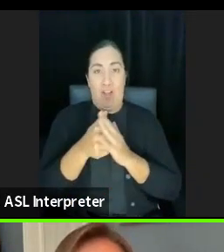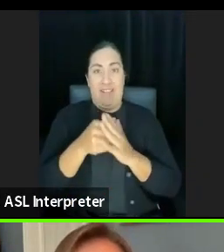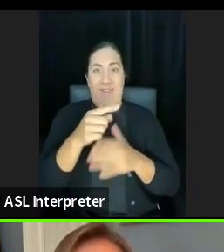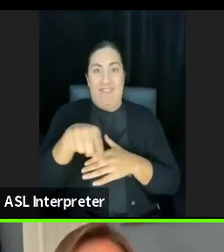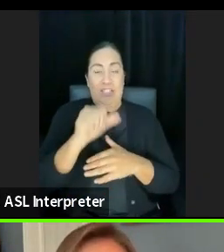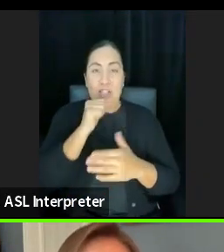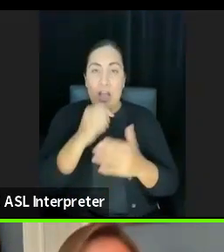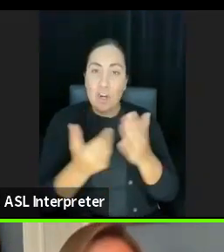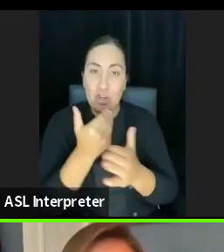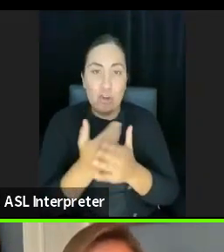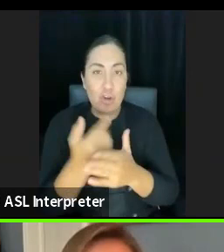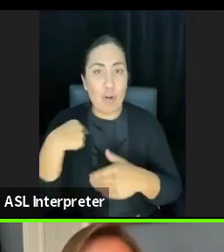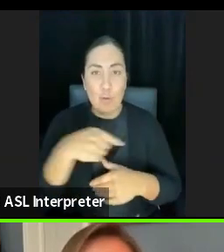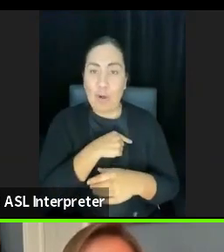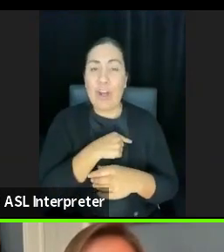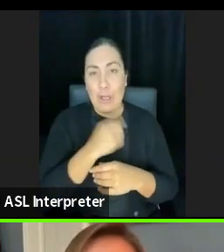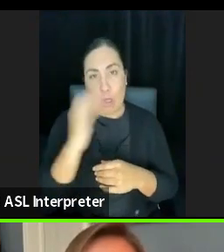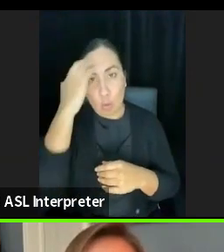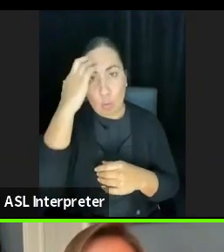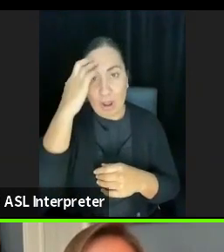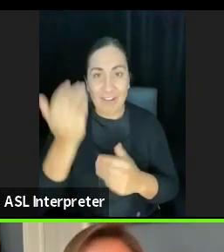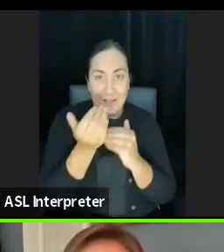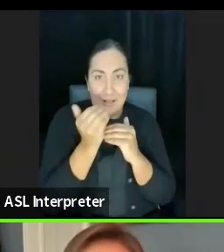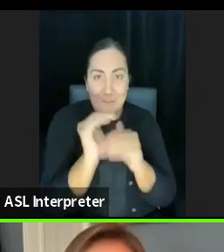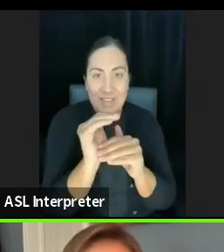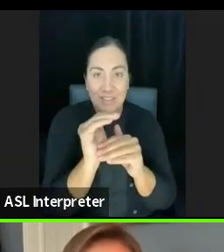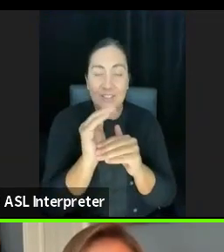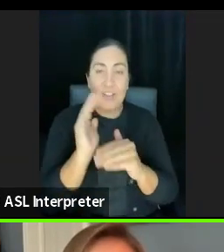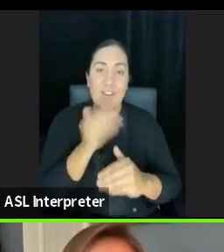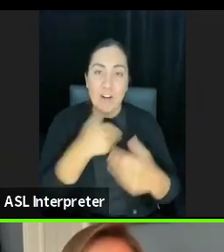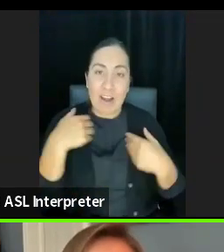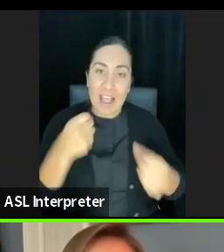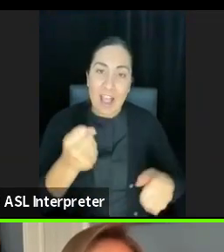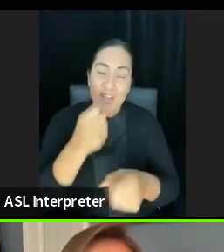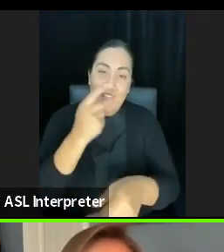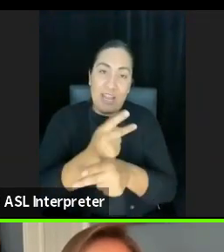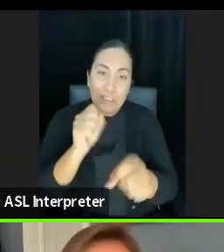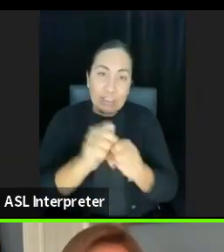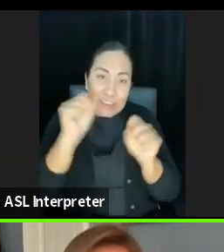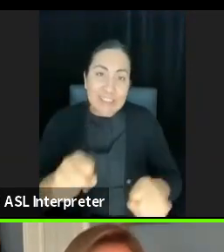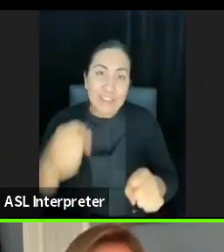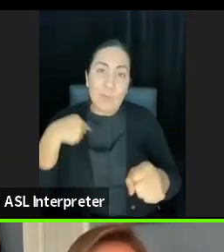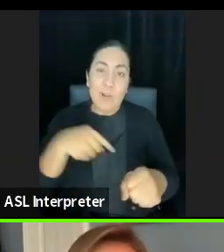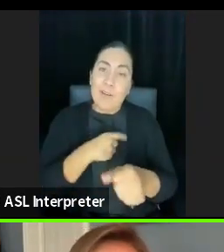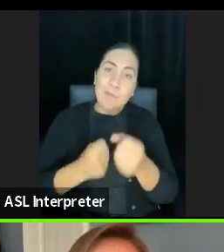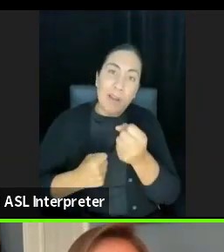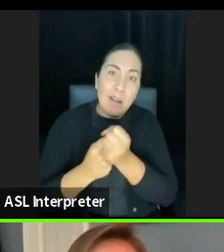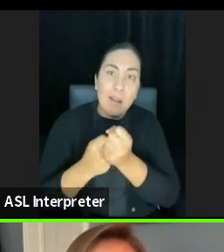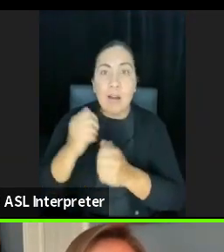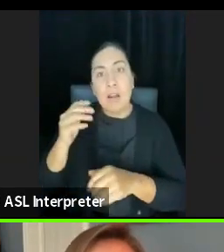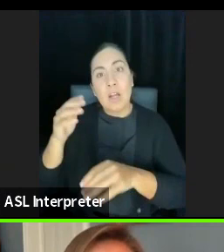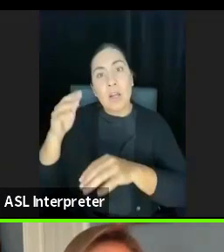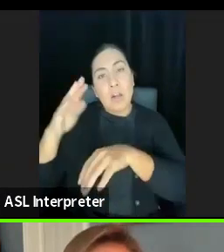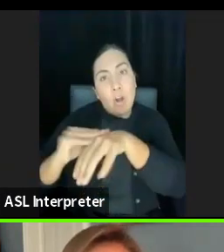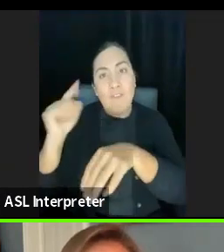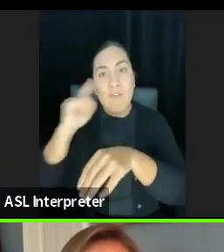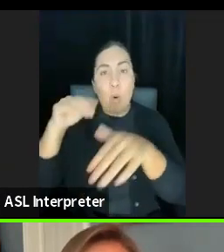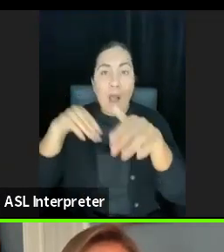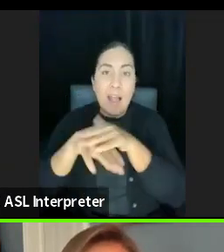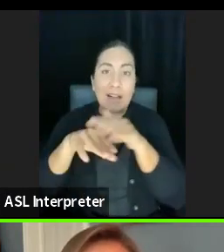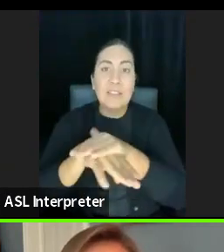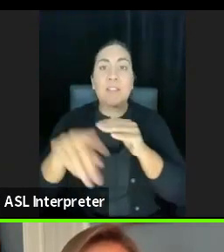of our healthcare, education, childcare system, and have been advocating for access to broadband and healthy food options for a really long time.